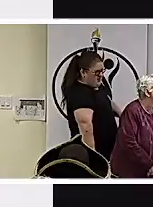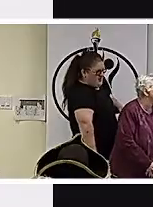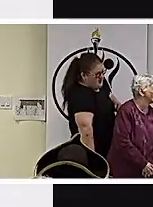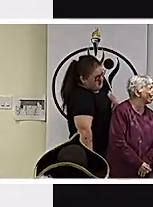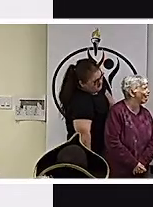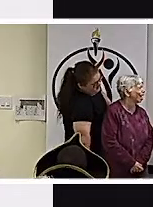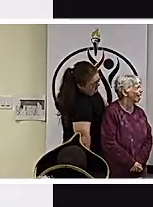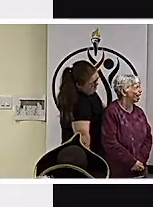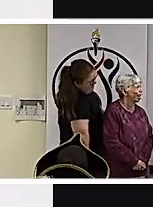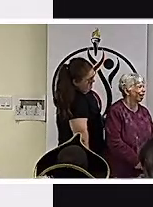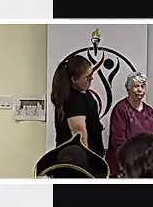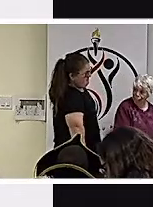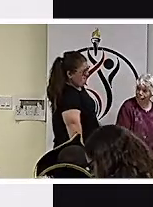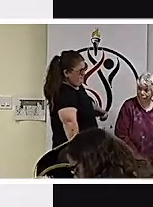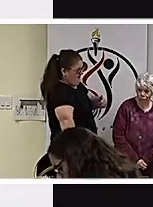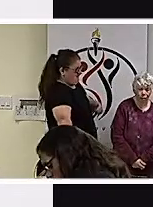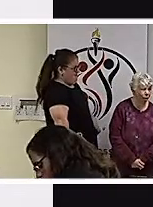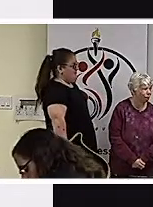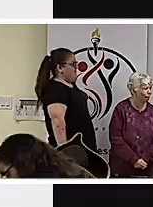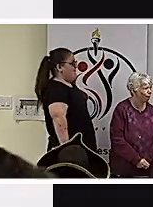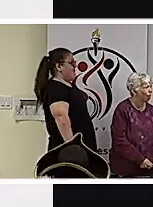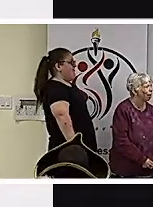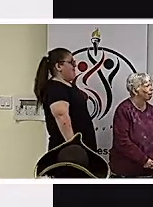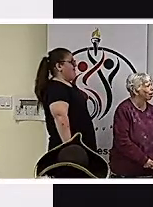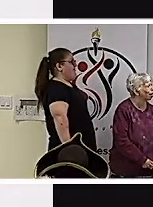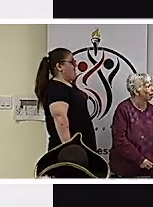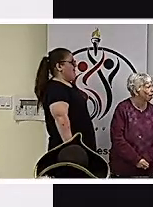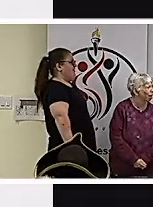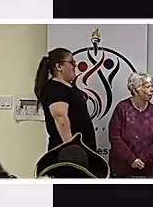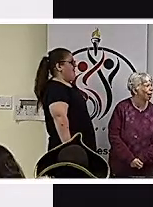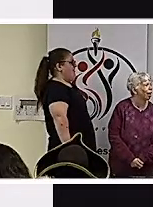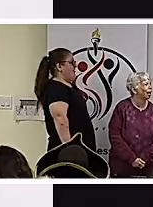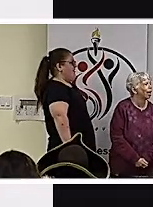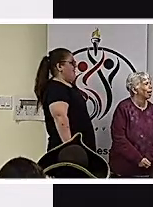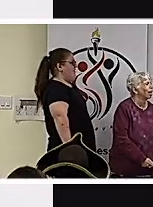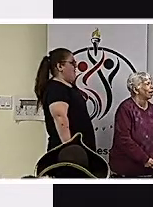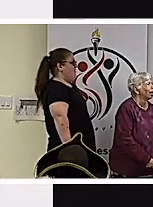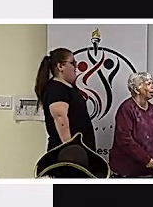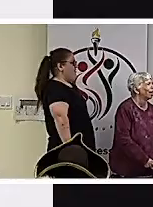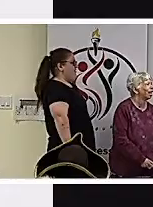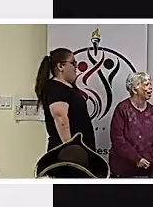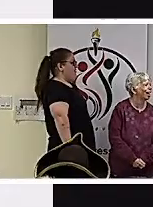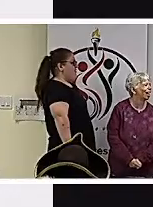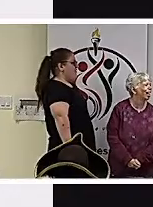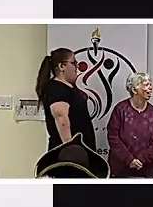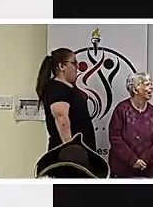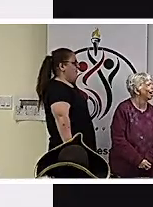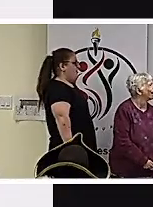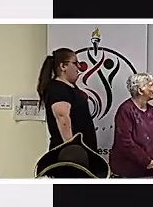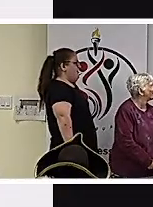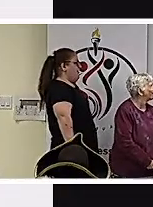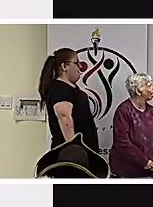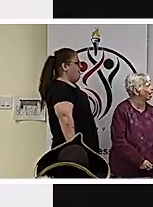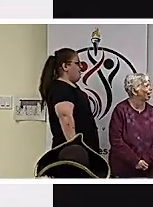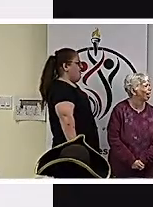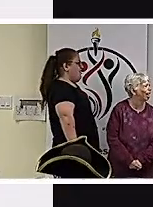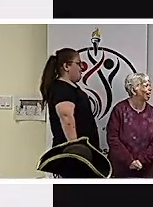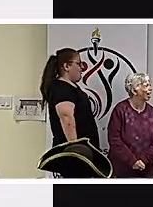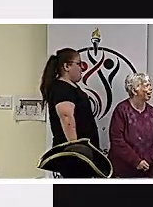out. Hi, my name is Jennifer. I'm wearing glasses, a blue shirt, pants, and